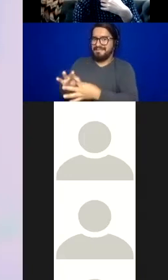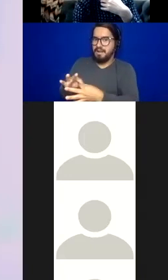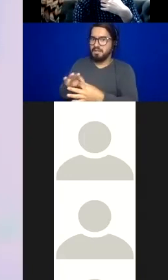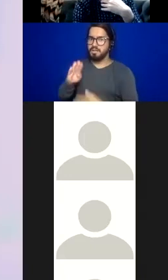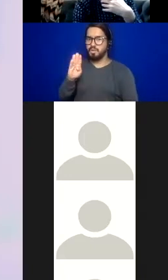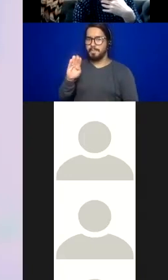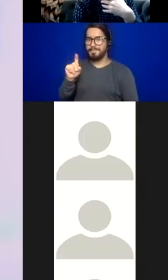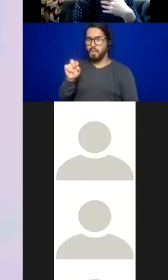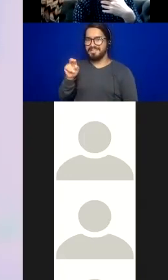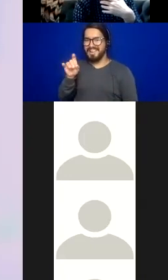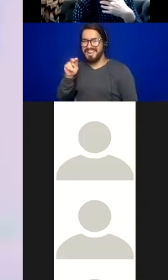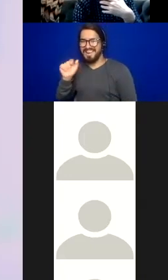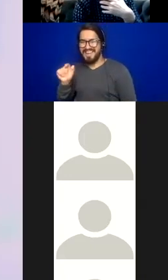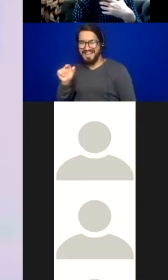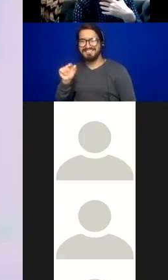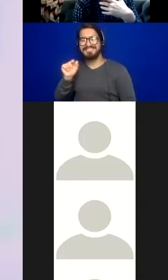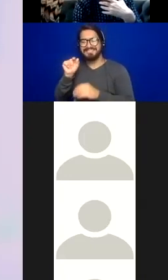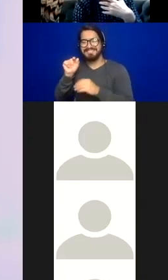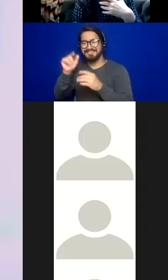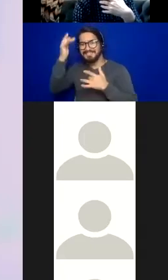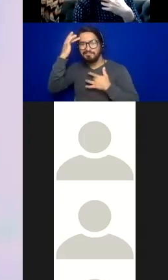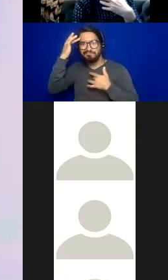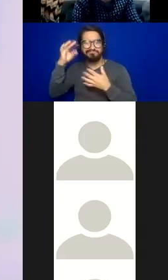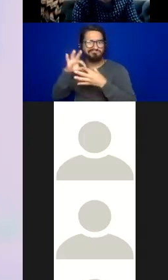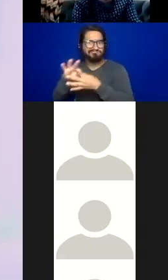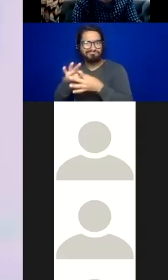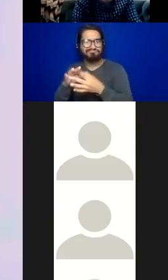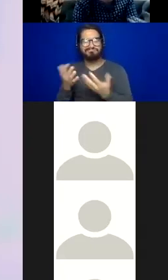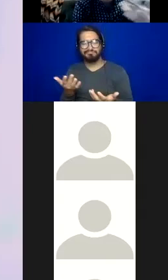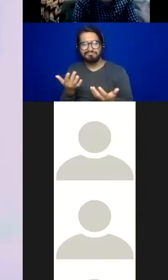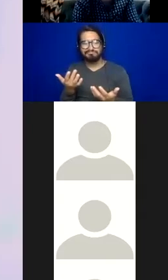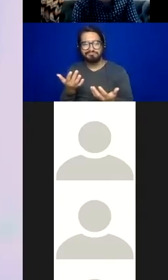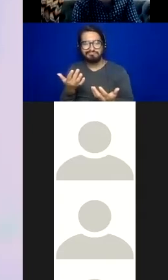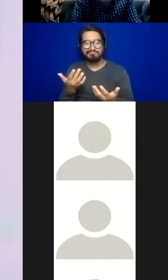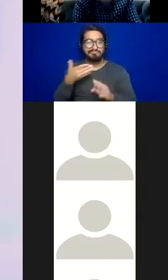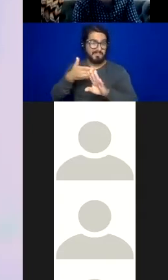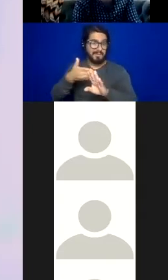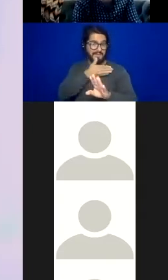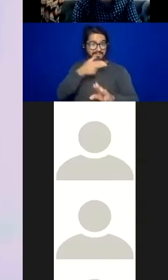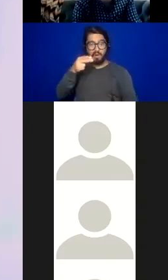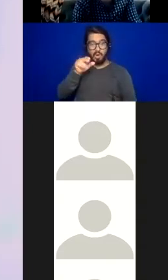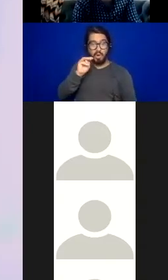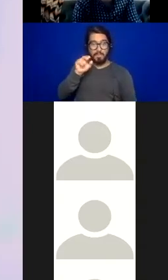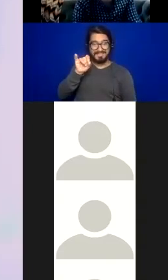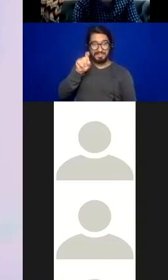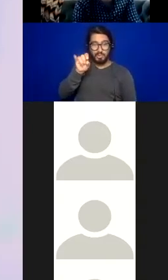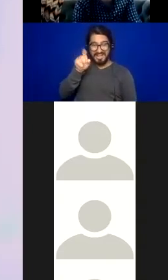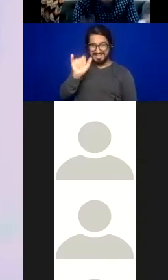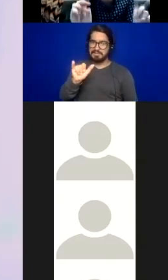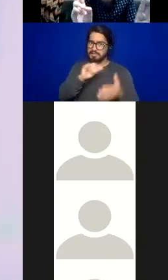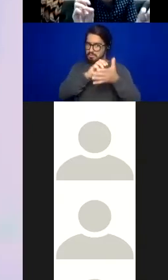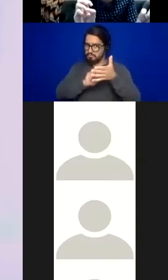And yeah, like we used to, before homosexuality was removed from the DSM, there was